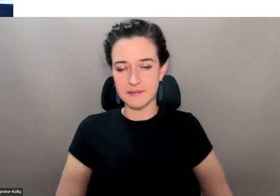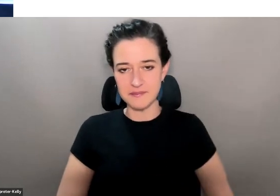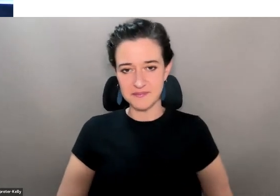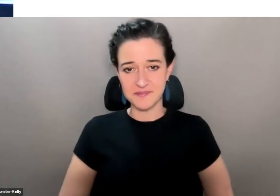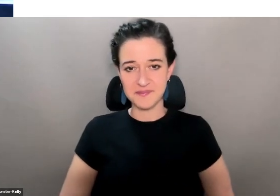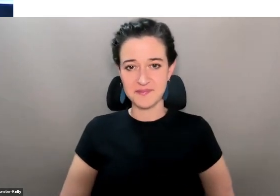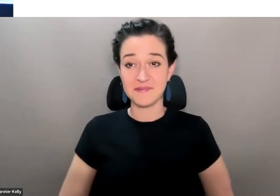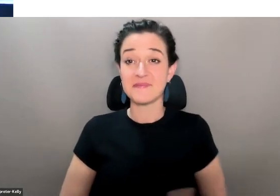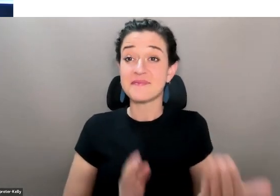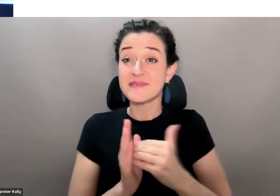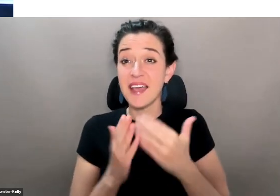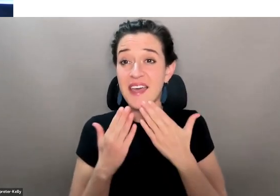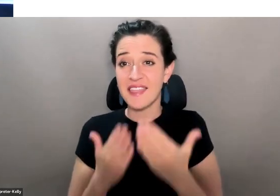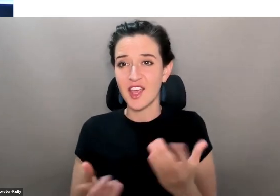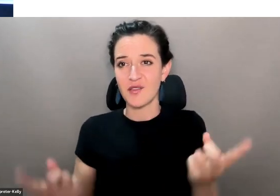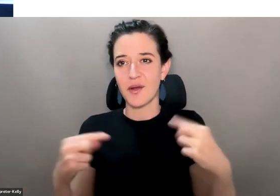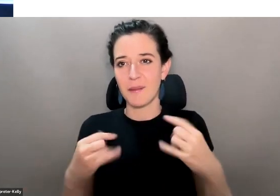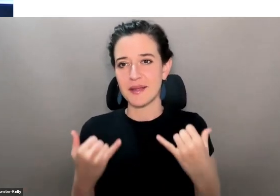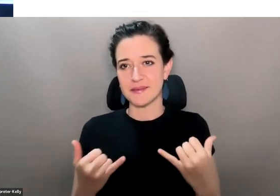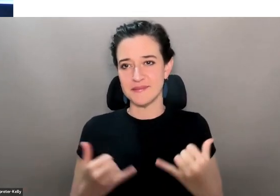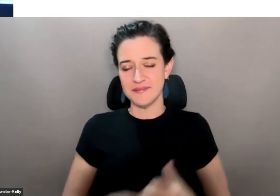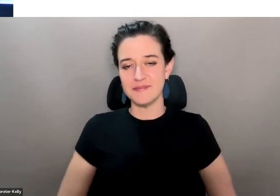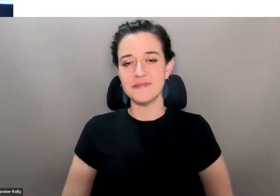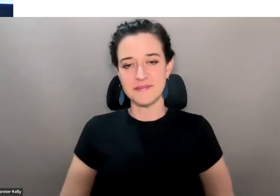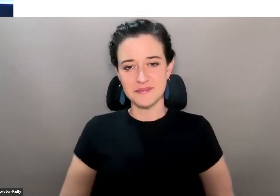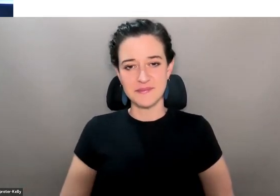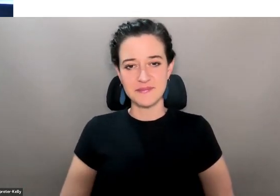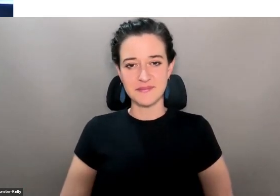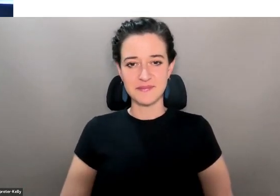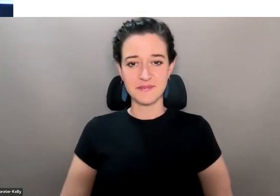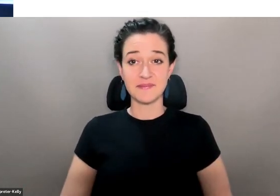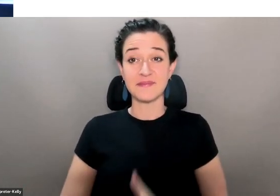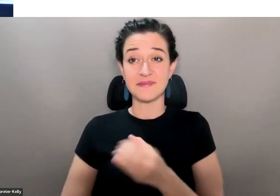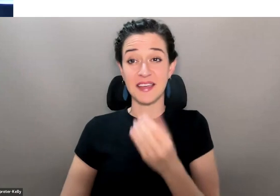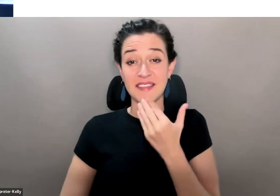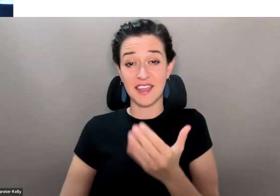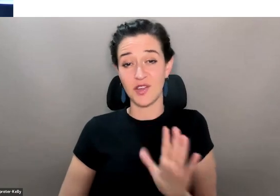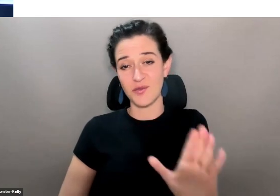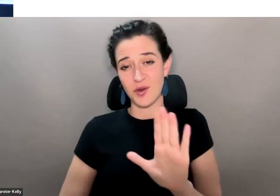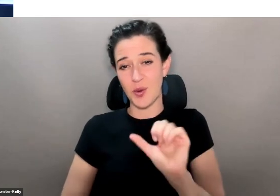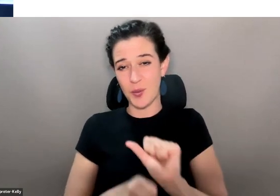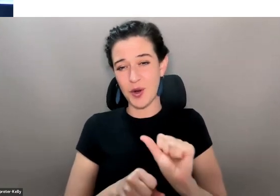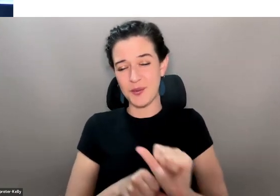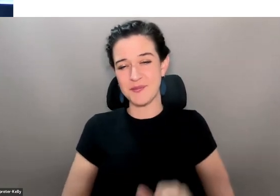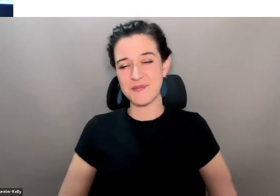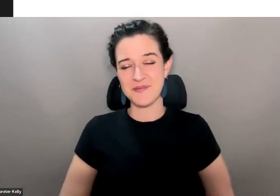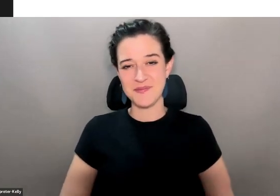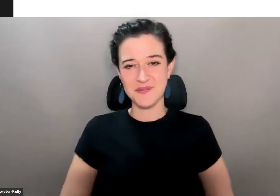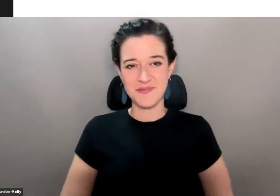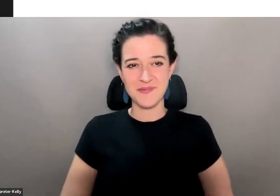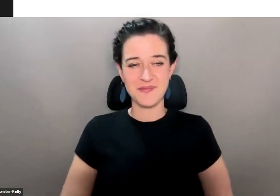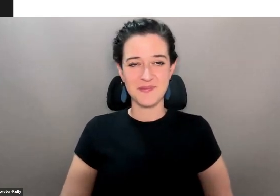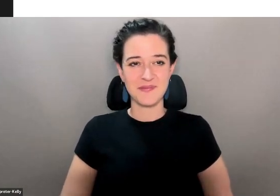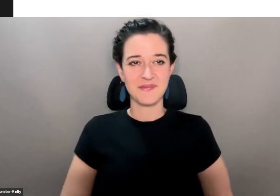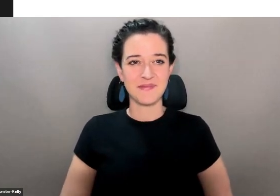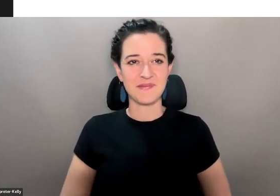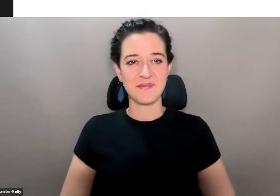you for being here today and thank you for all of your work that you helped in putting this work together. Thanks.